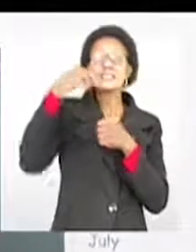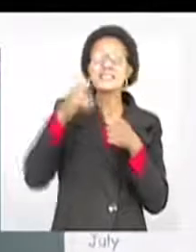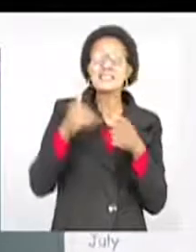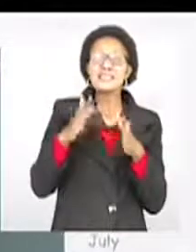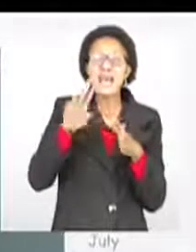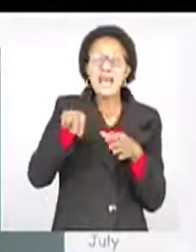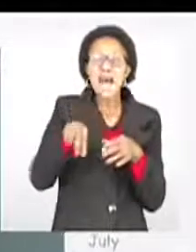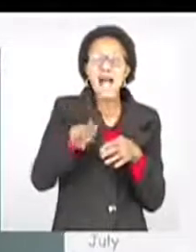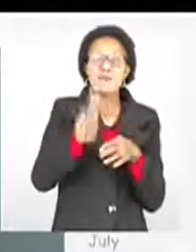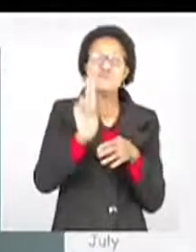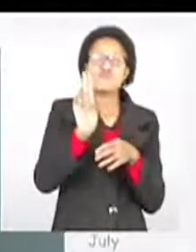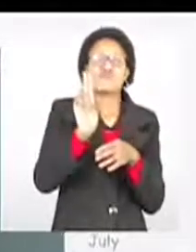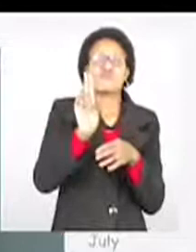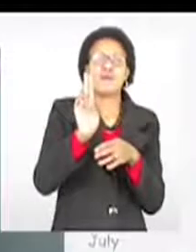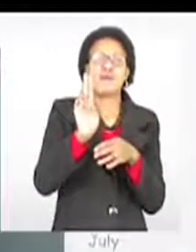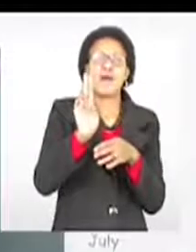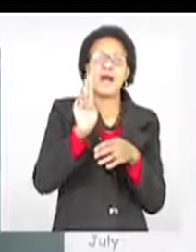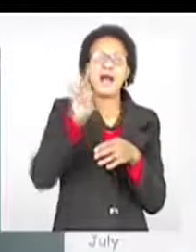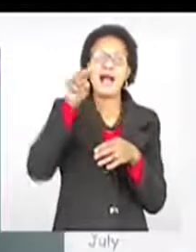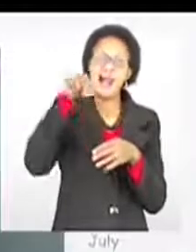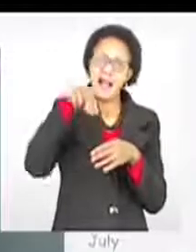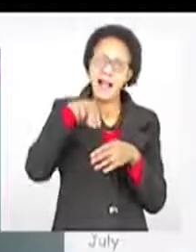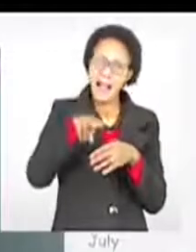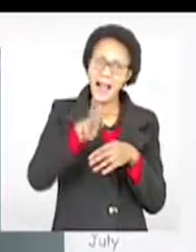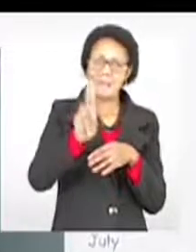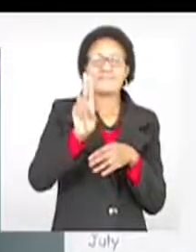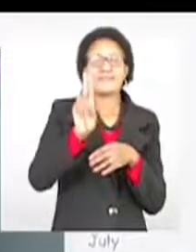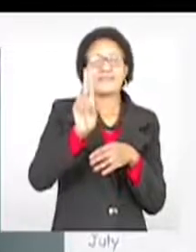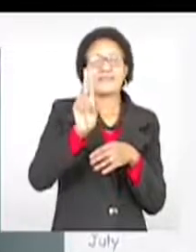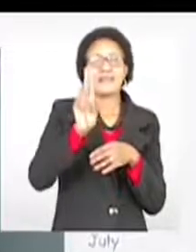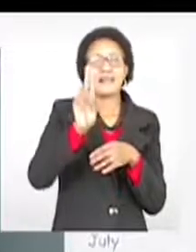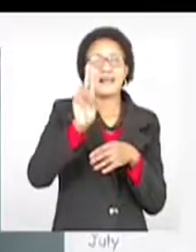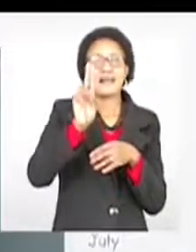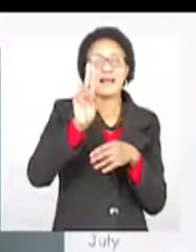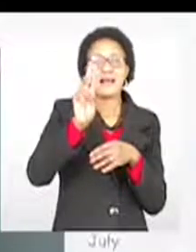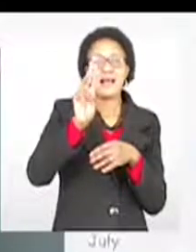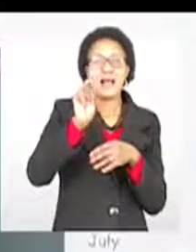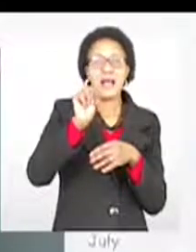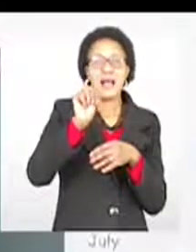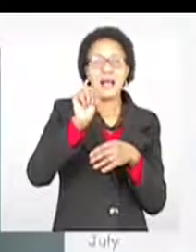We say, ah. Everybody, let's say,